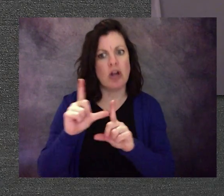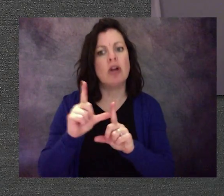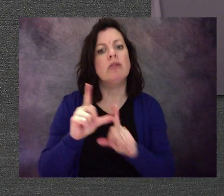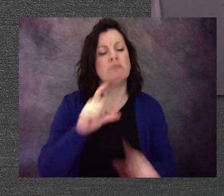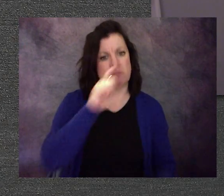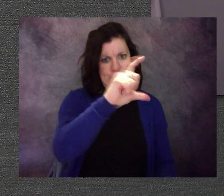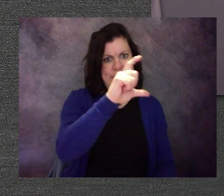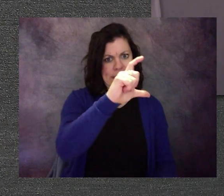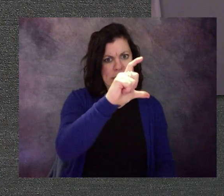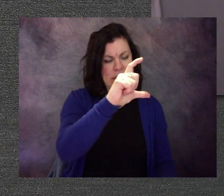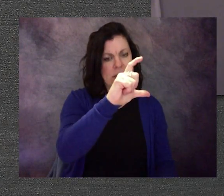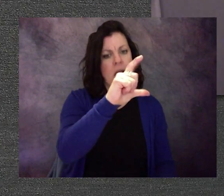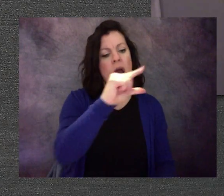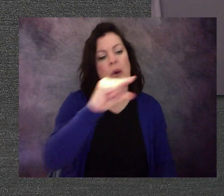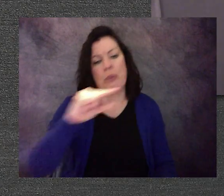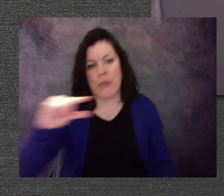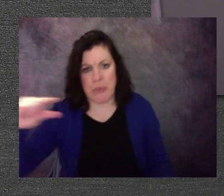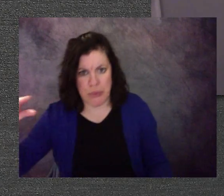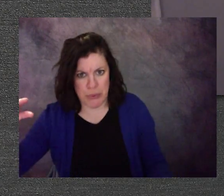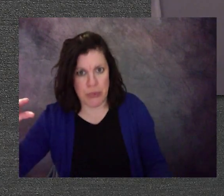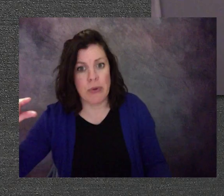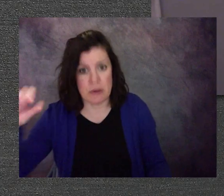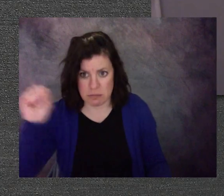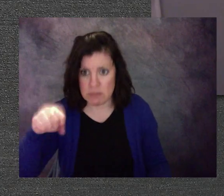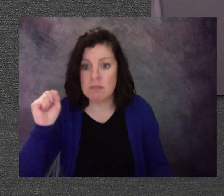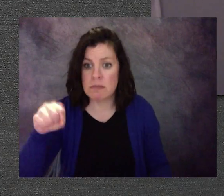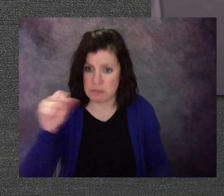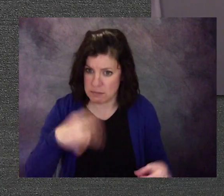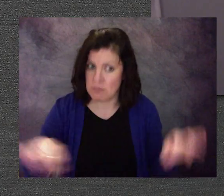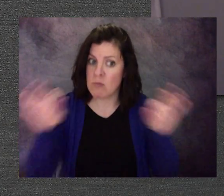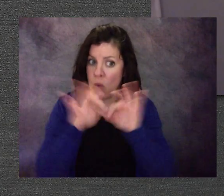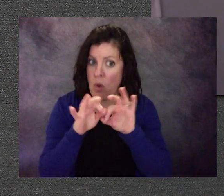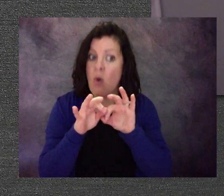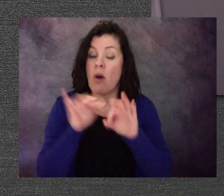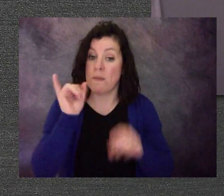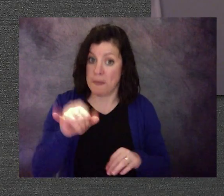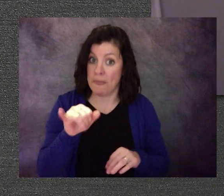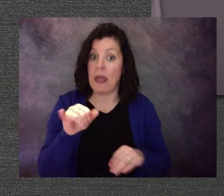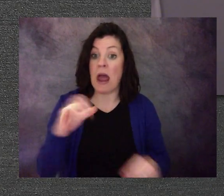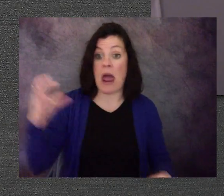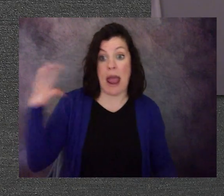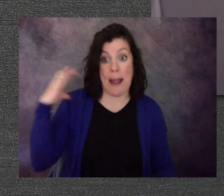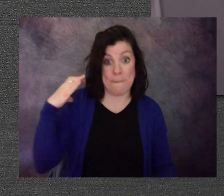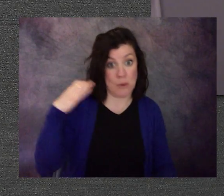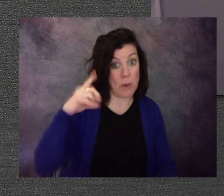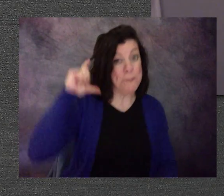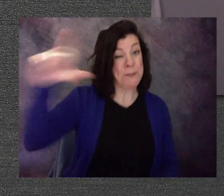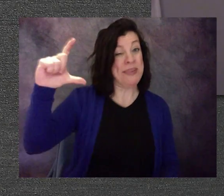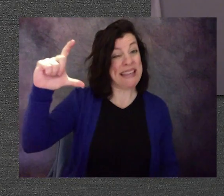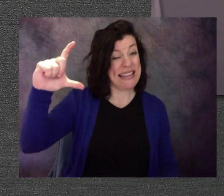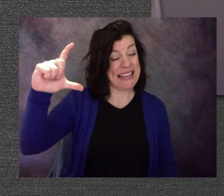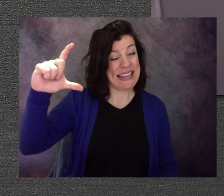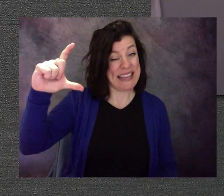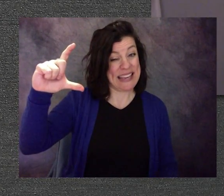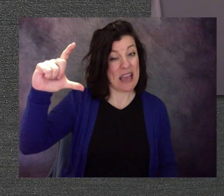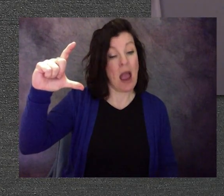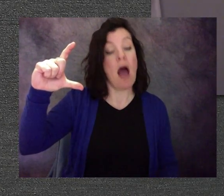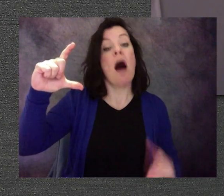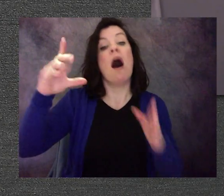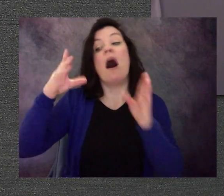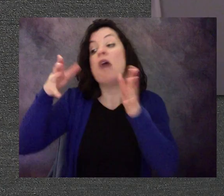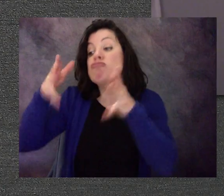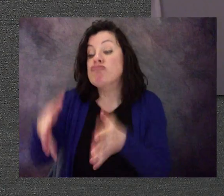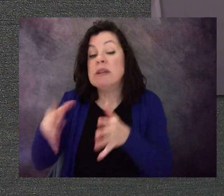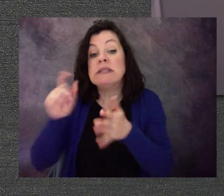always little lowercase letters. Can you make little hands too? So big, you do it, big letter, little